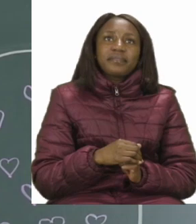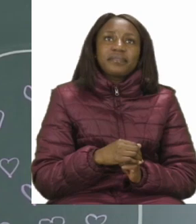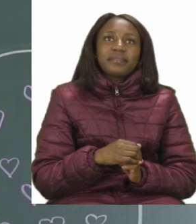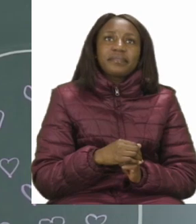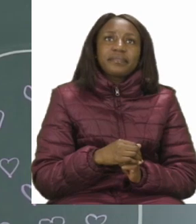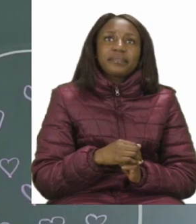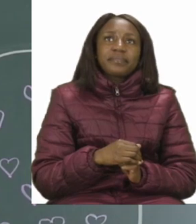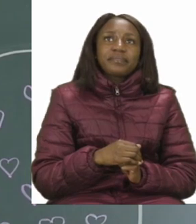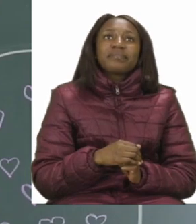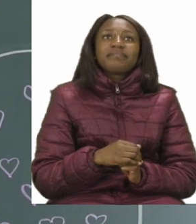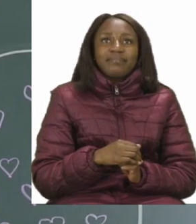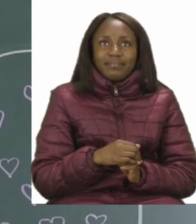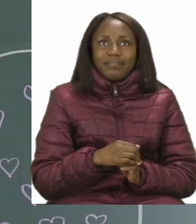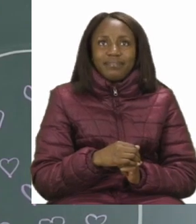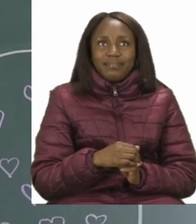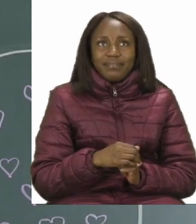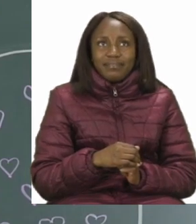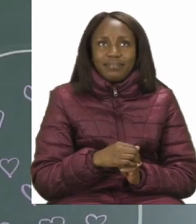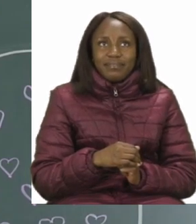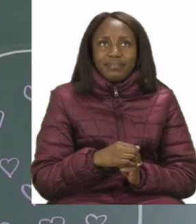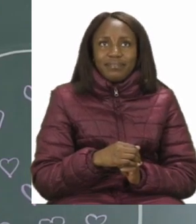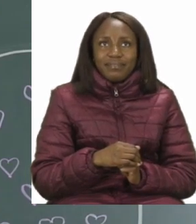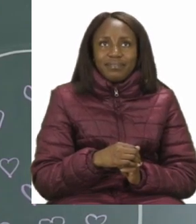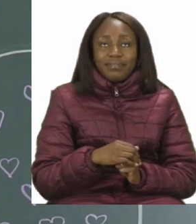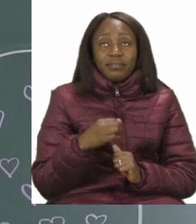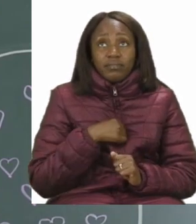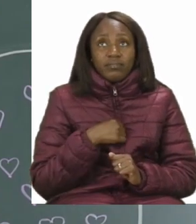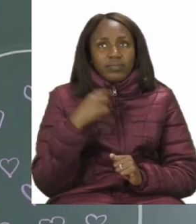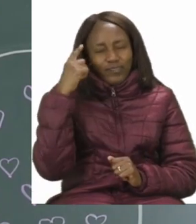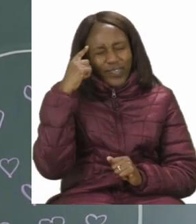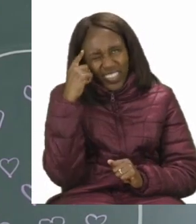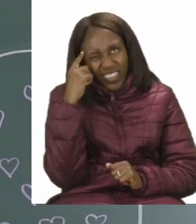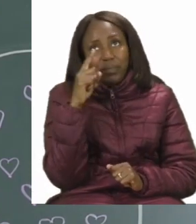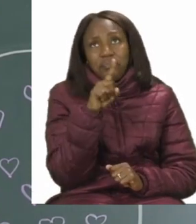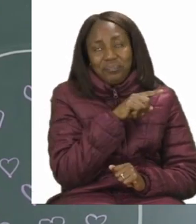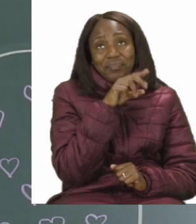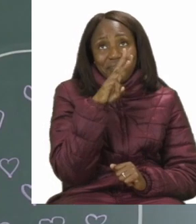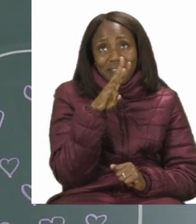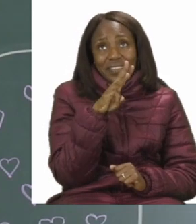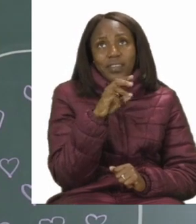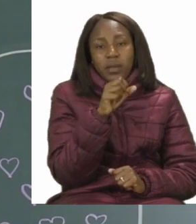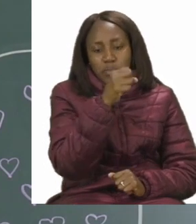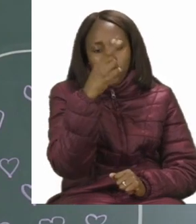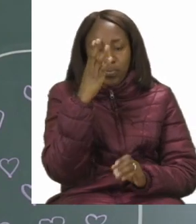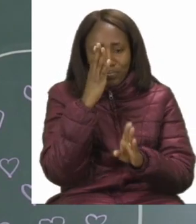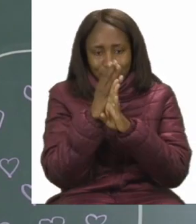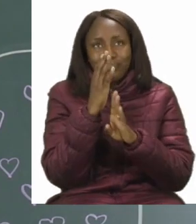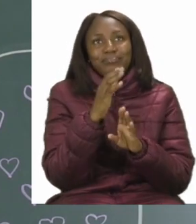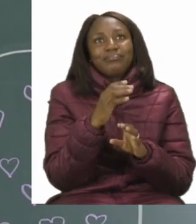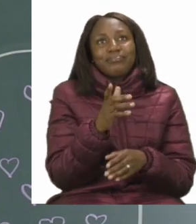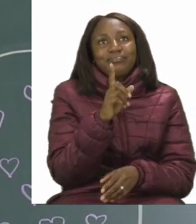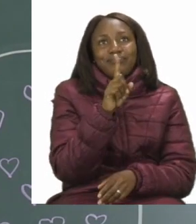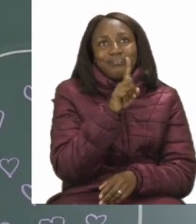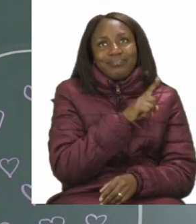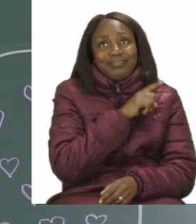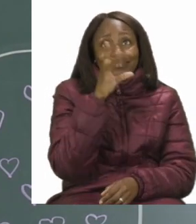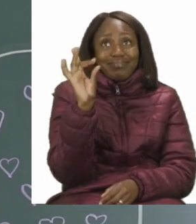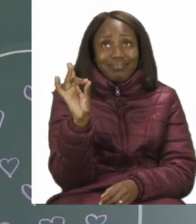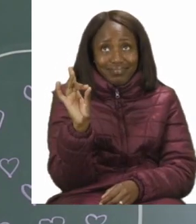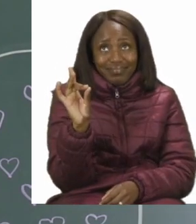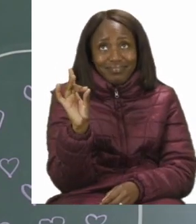18. So my estimate was 13 and my count